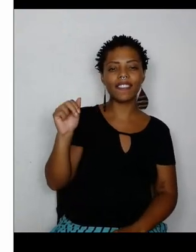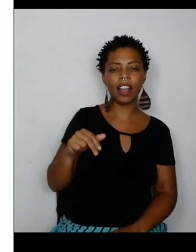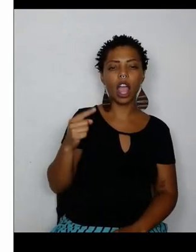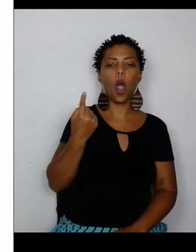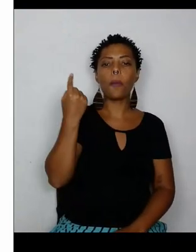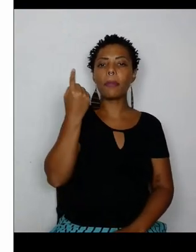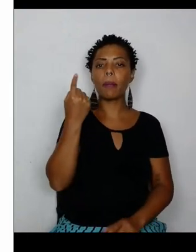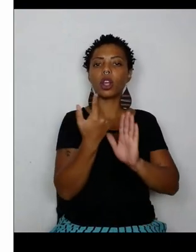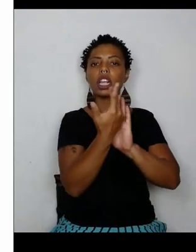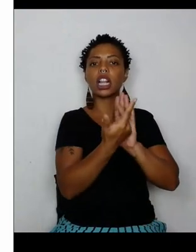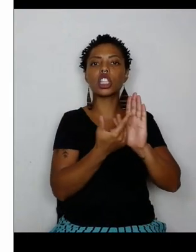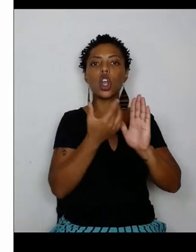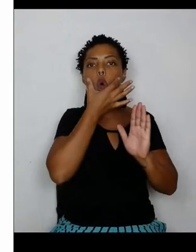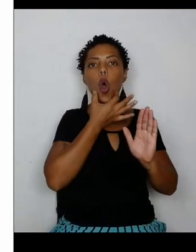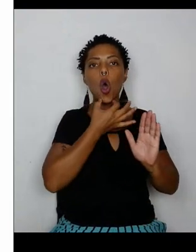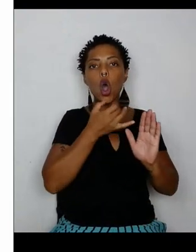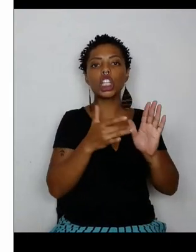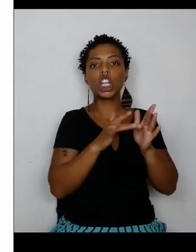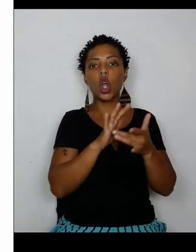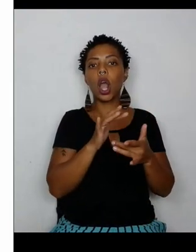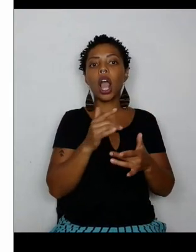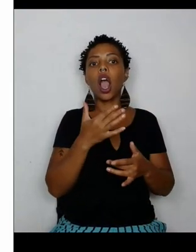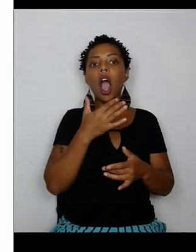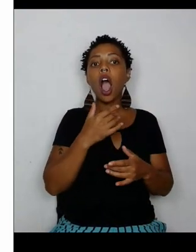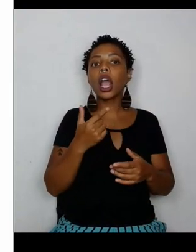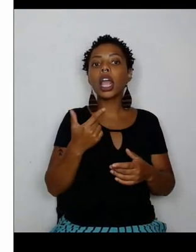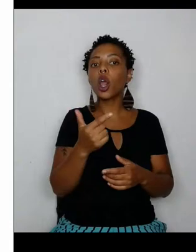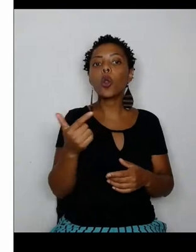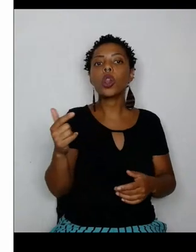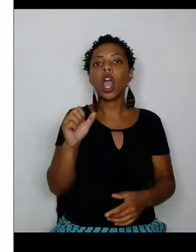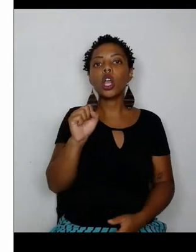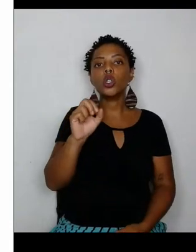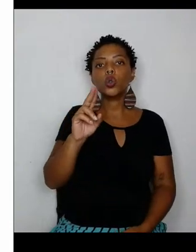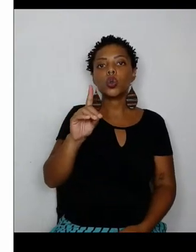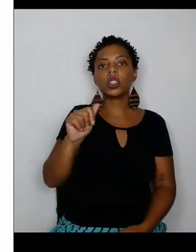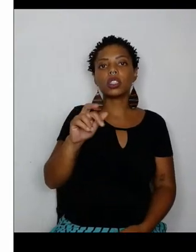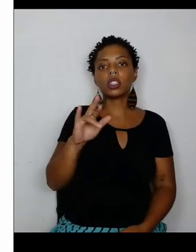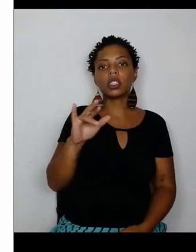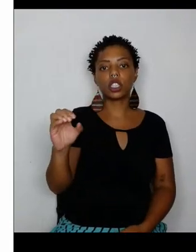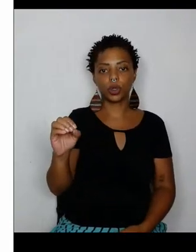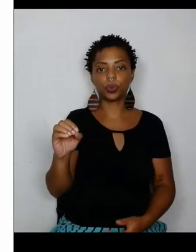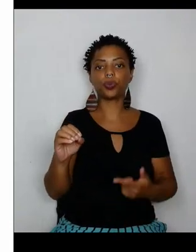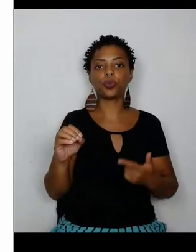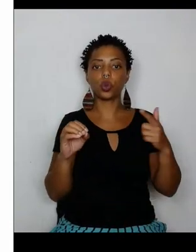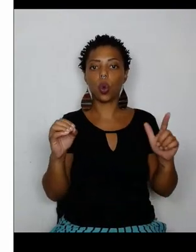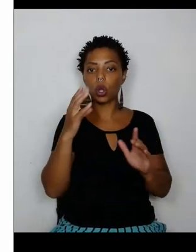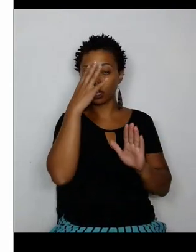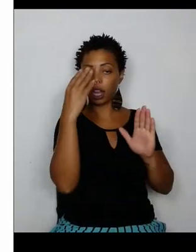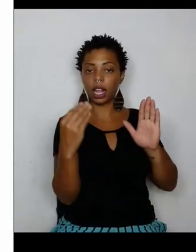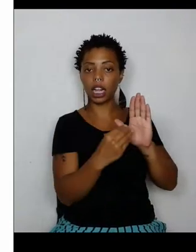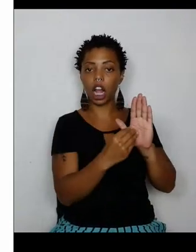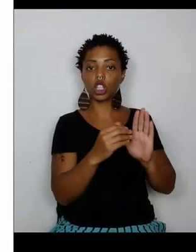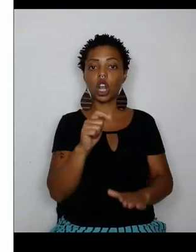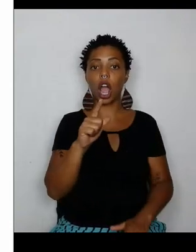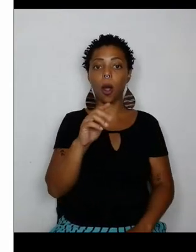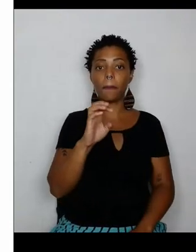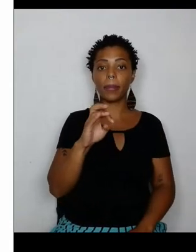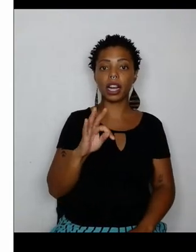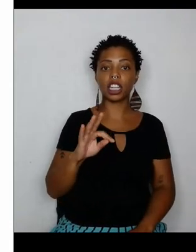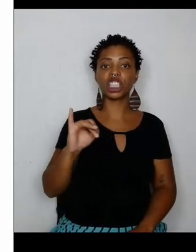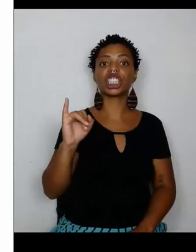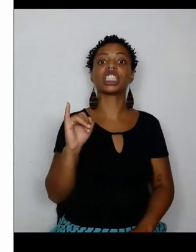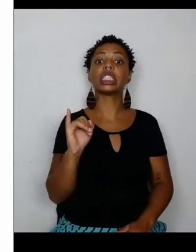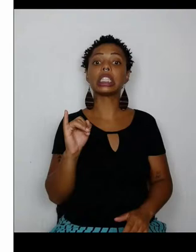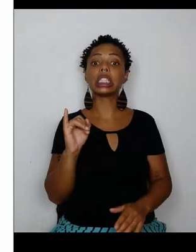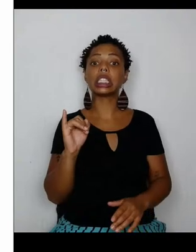albert jurors self-portrait jewel and van aaken creating a new look for self-portraiture juror's likeness referenced